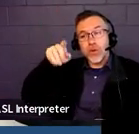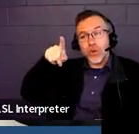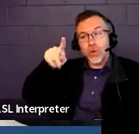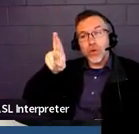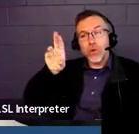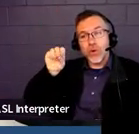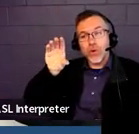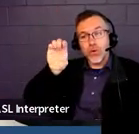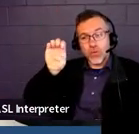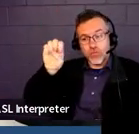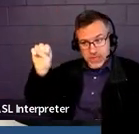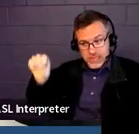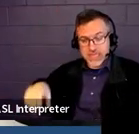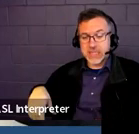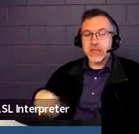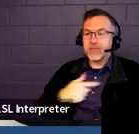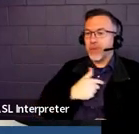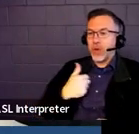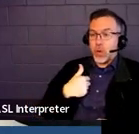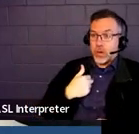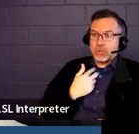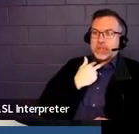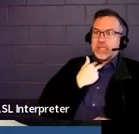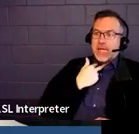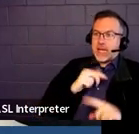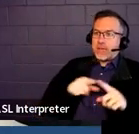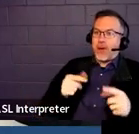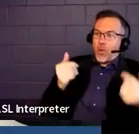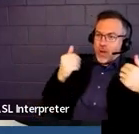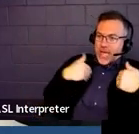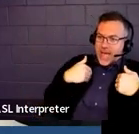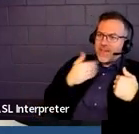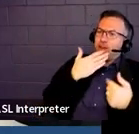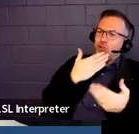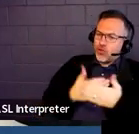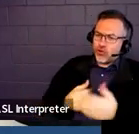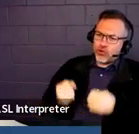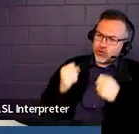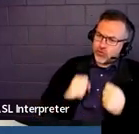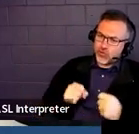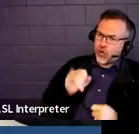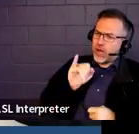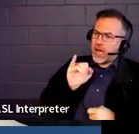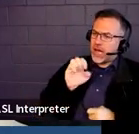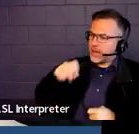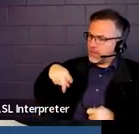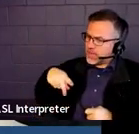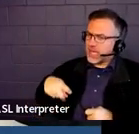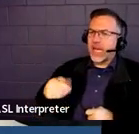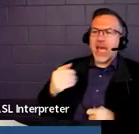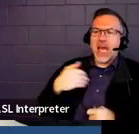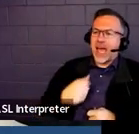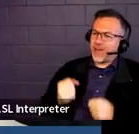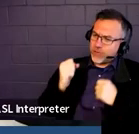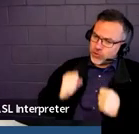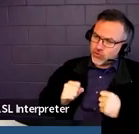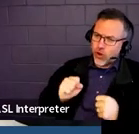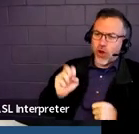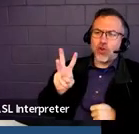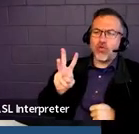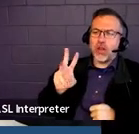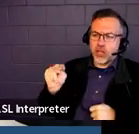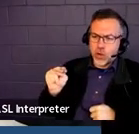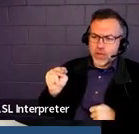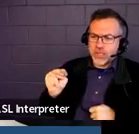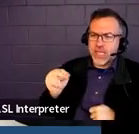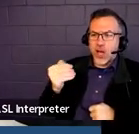we do know that we have a well-developed IEP, we have very strong written notice, and we have the notes to